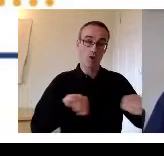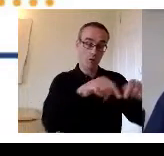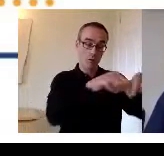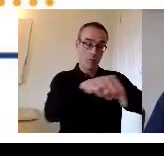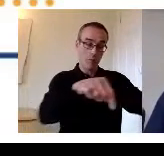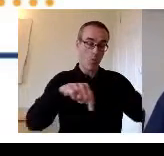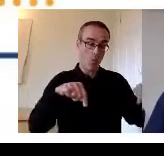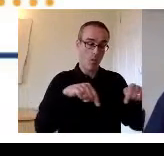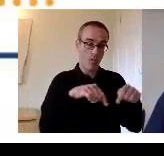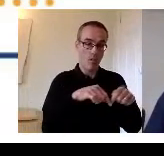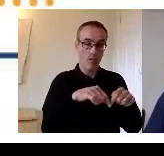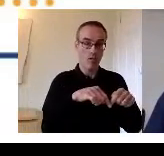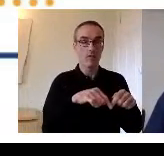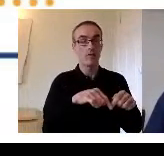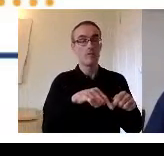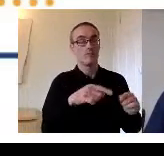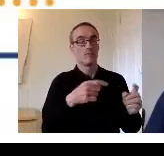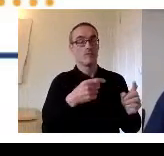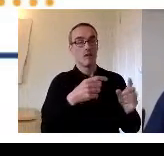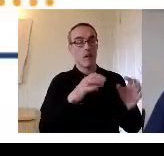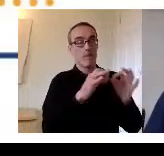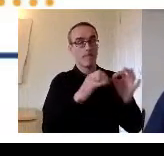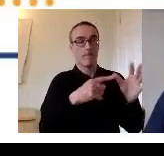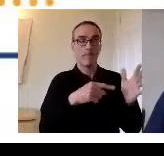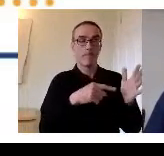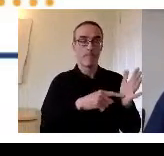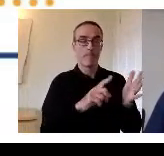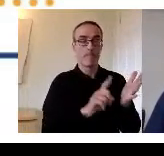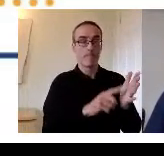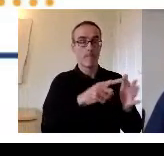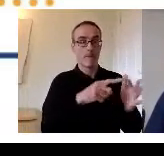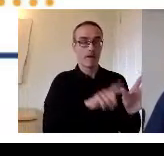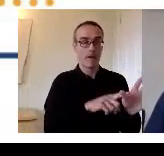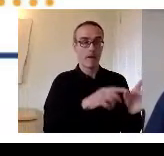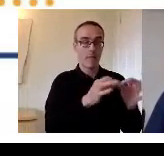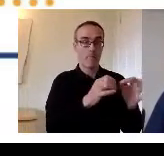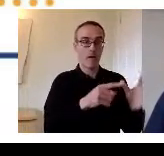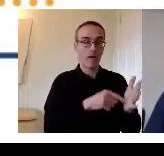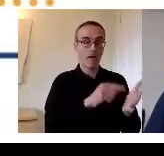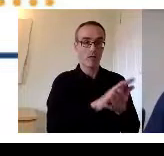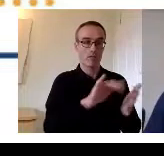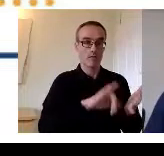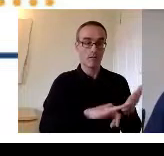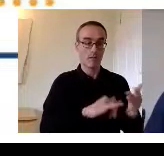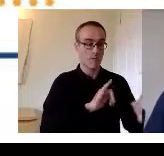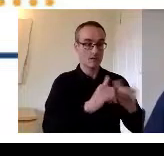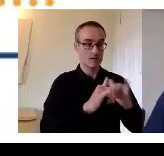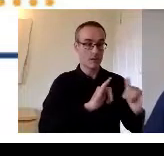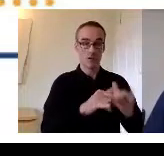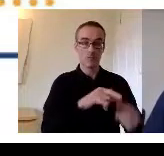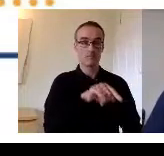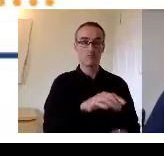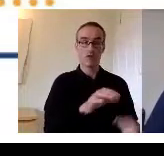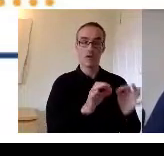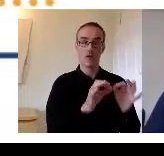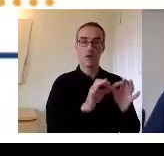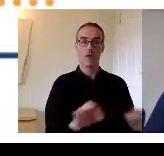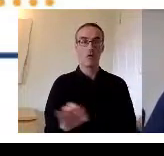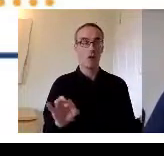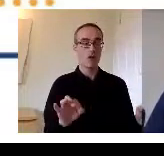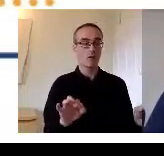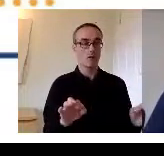where there was actual dead pool time. There were times when that pool was just not being used, and